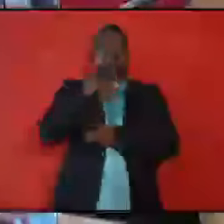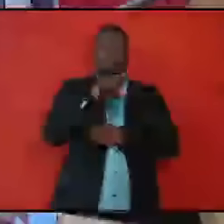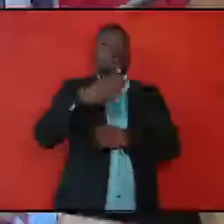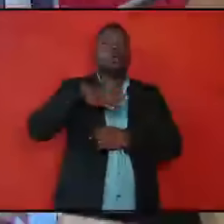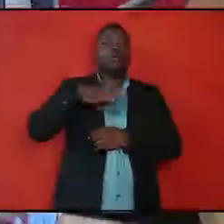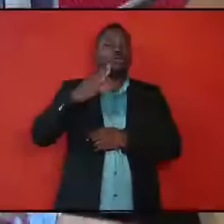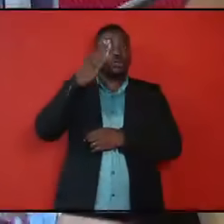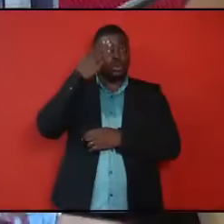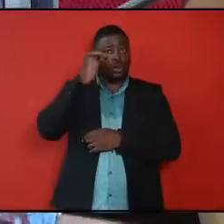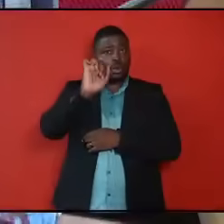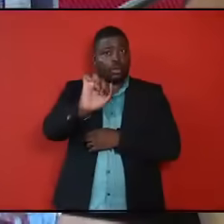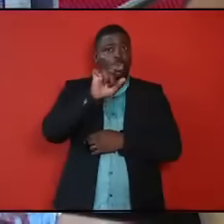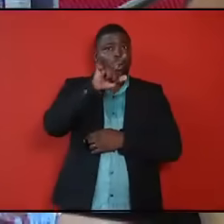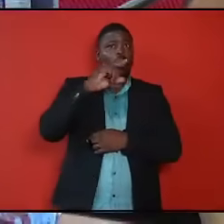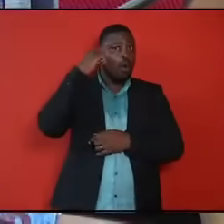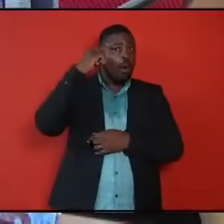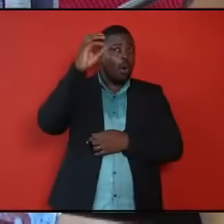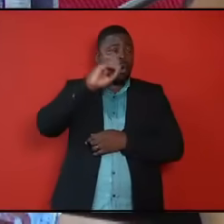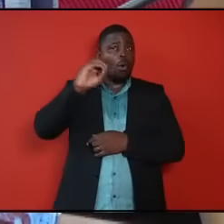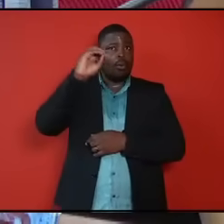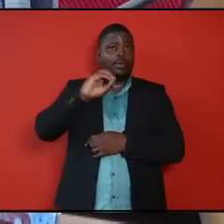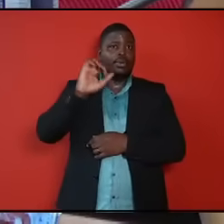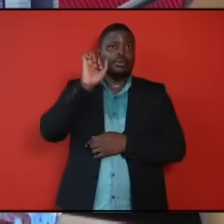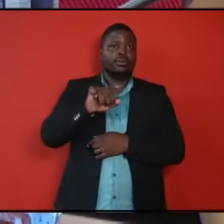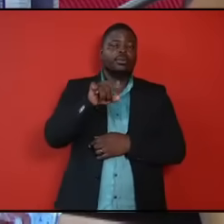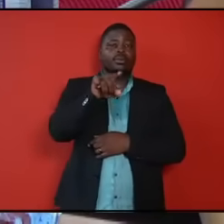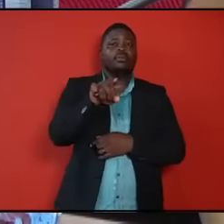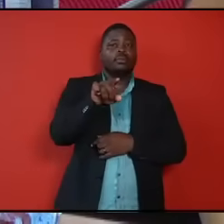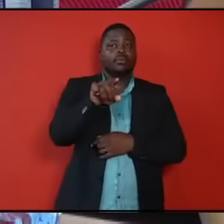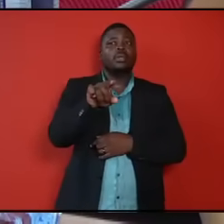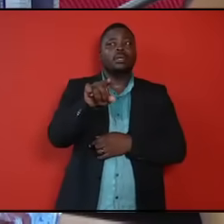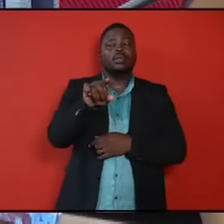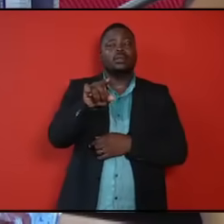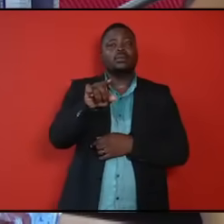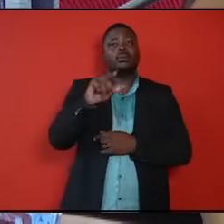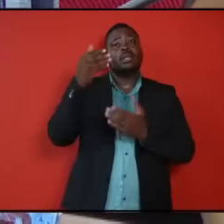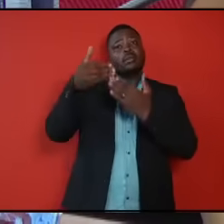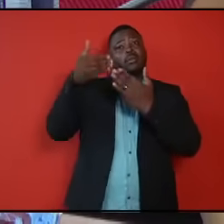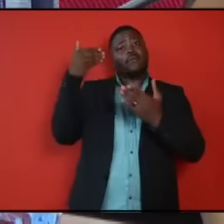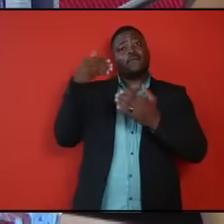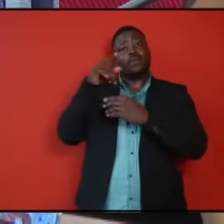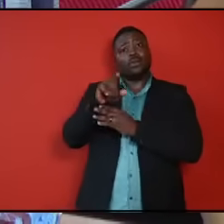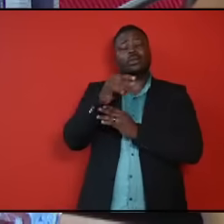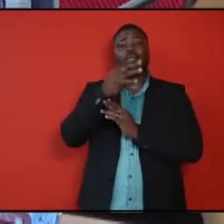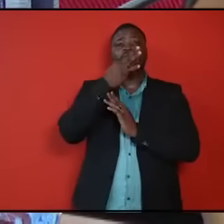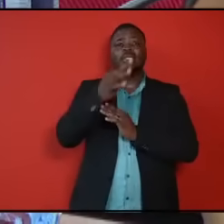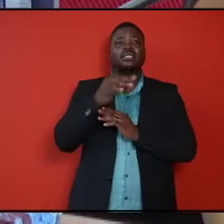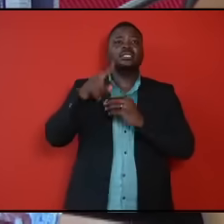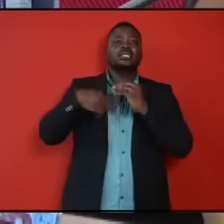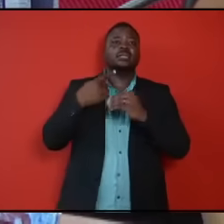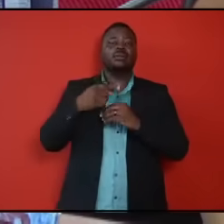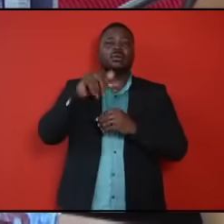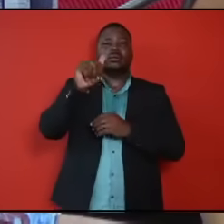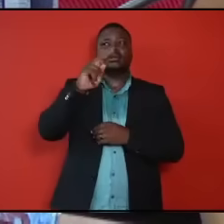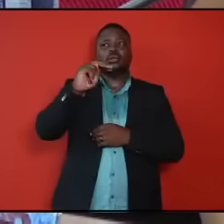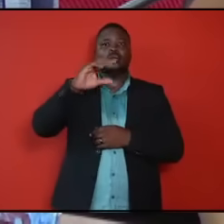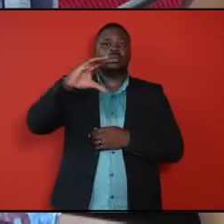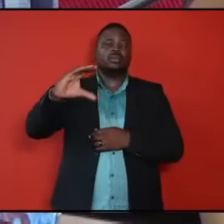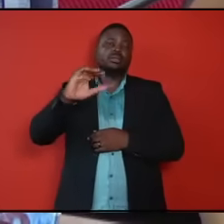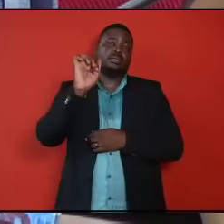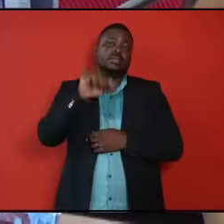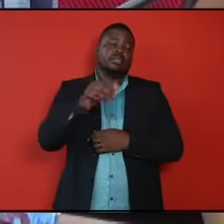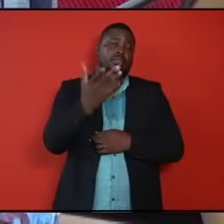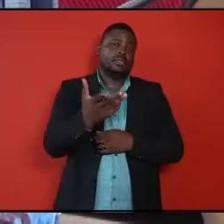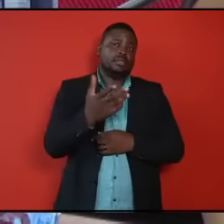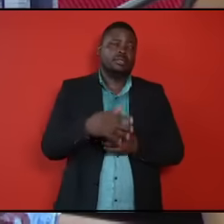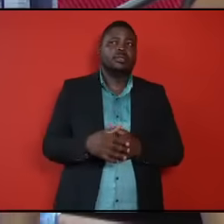your opinion, regarding what you said the last time that it's about the ANC, I'm sorry. But